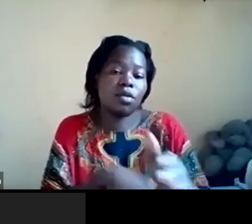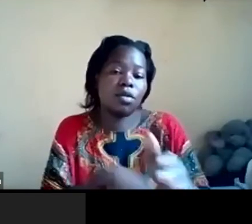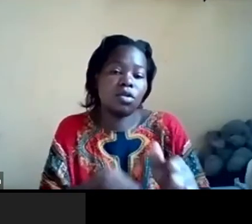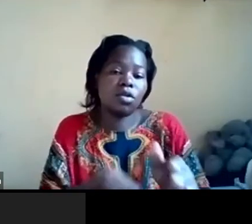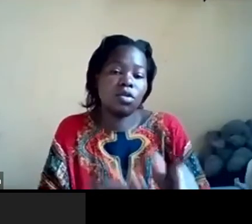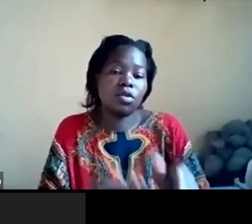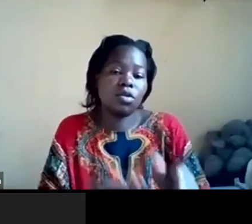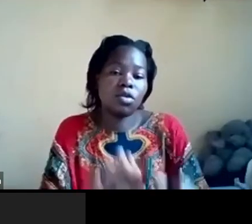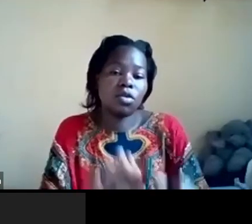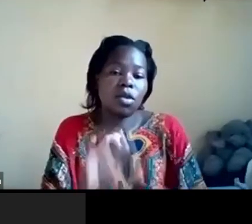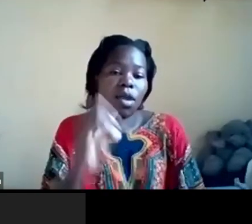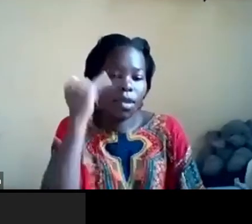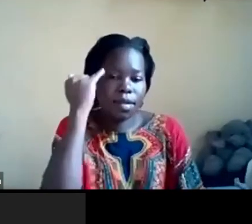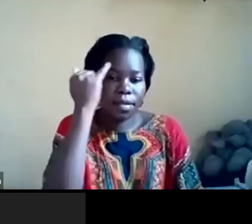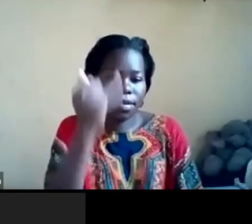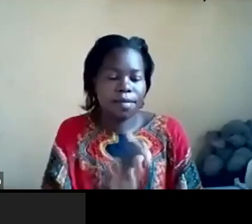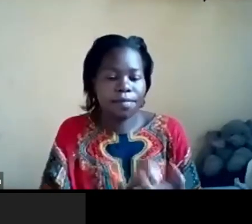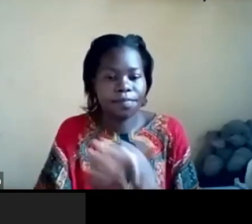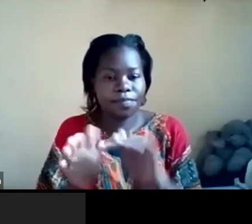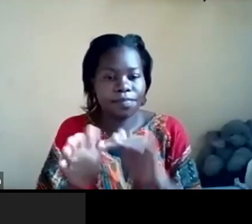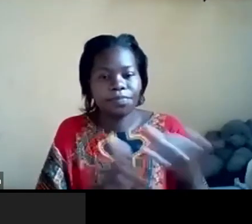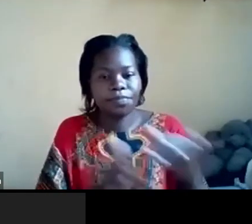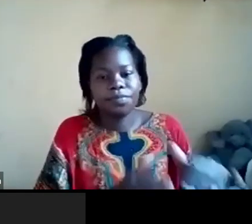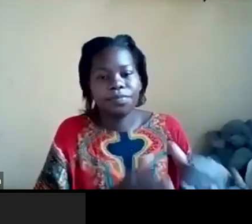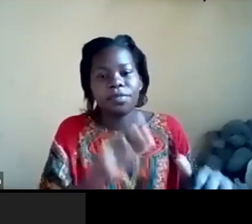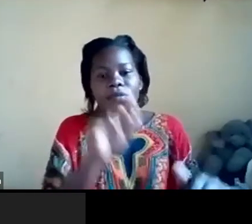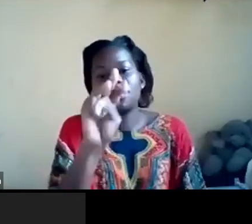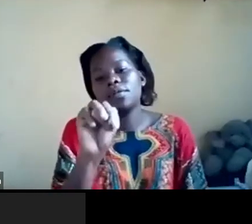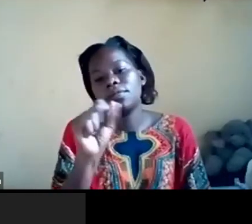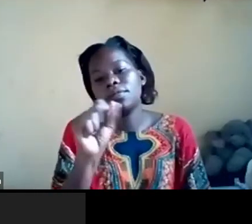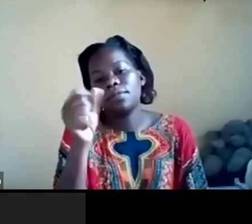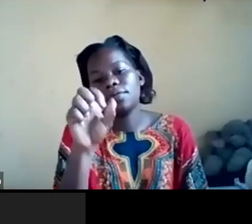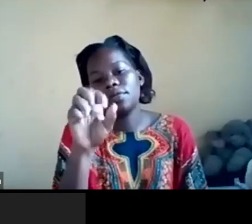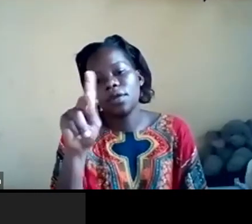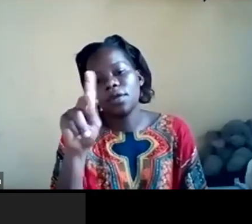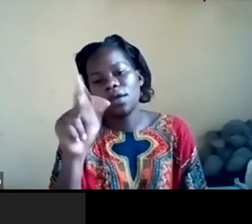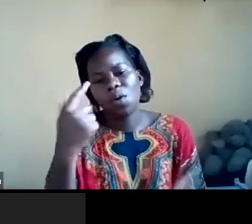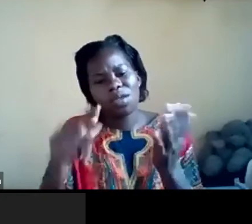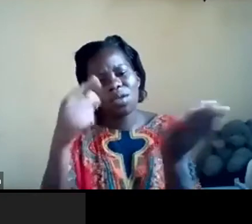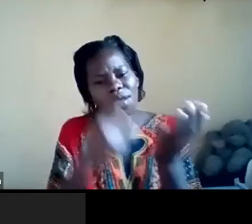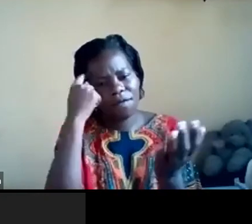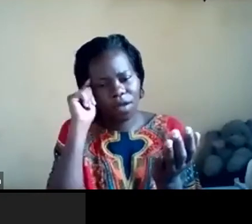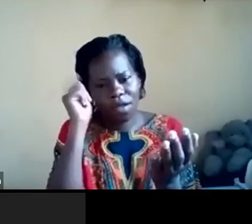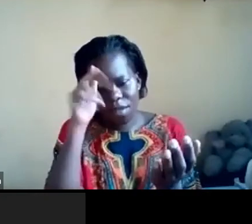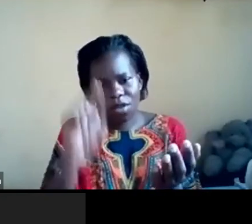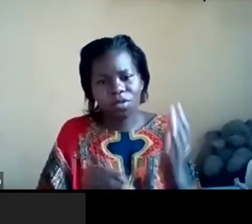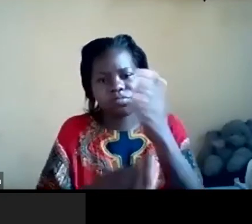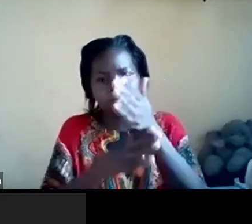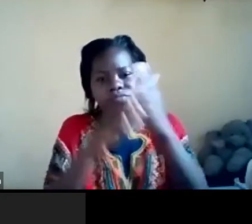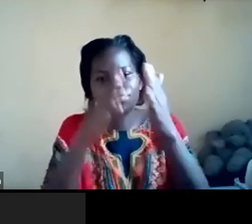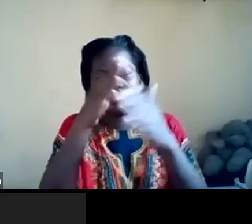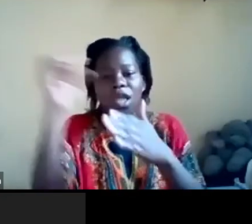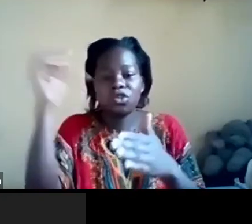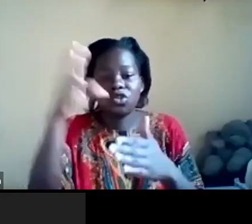Masereka Hagai is saying, what's lacking in Uganda for the government not to construct a solar plant in district with too much